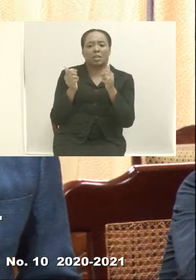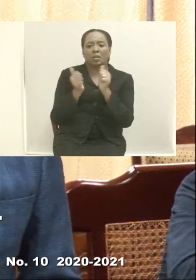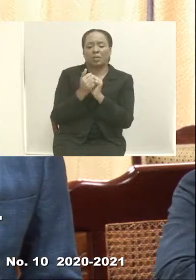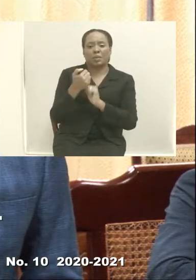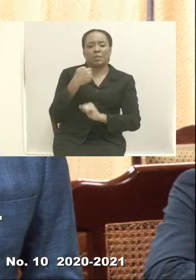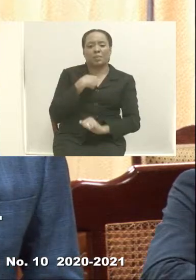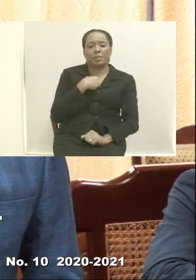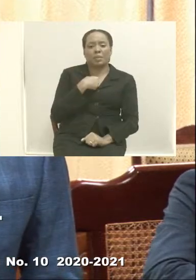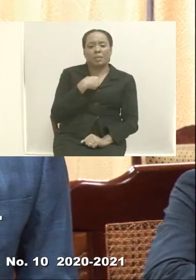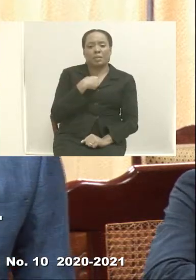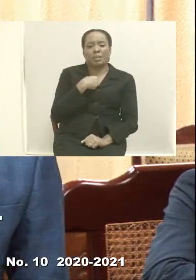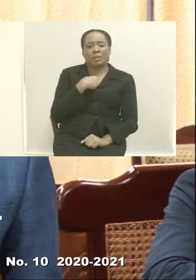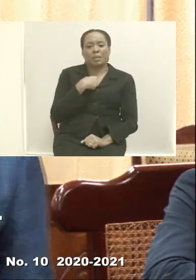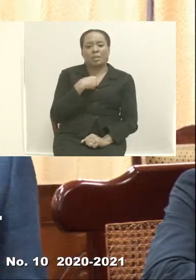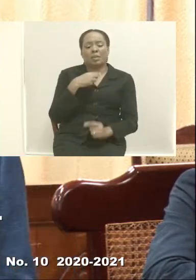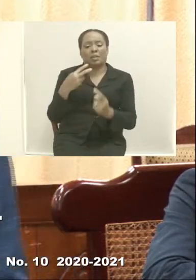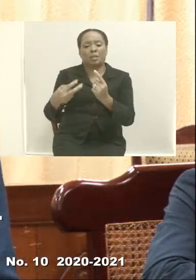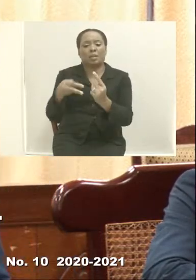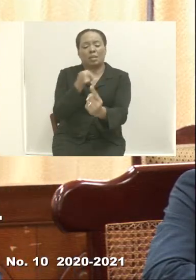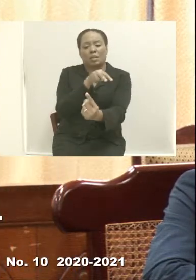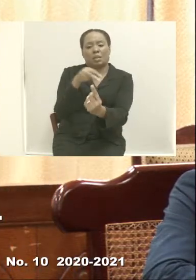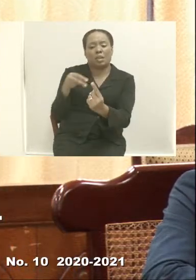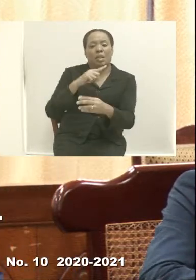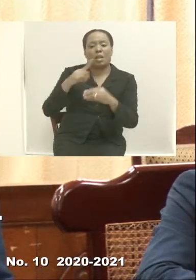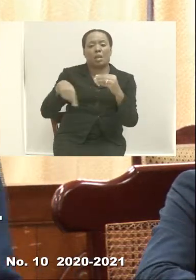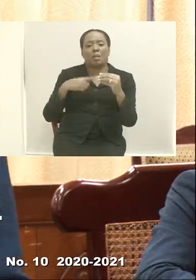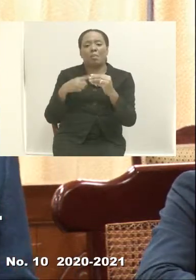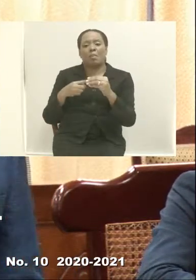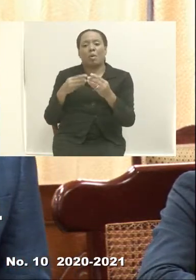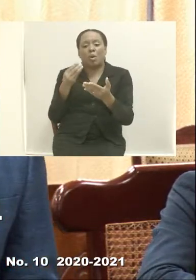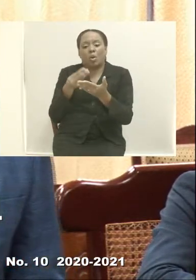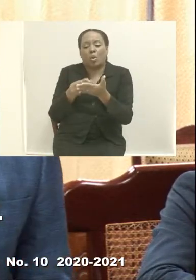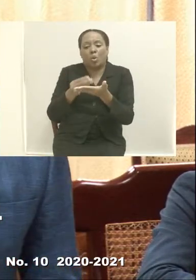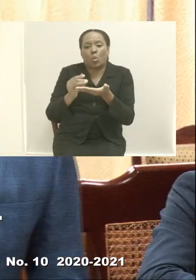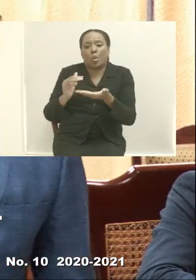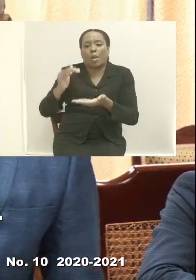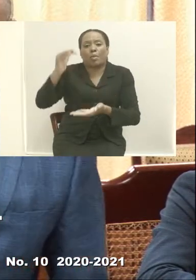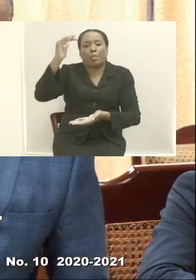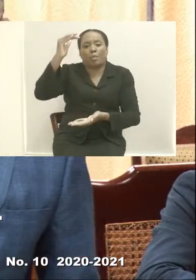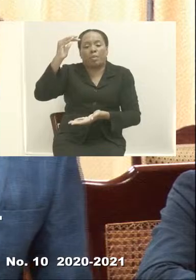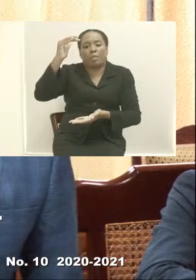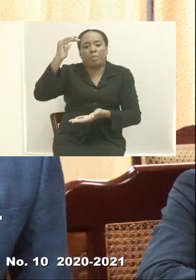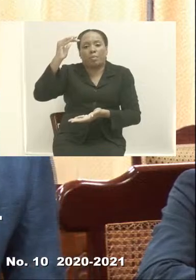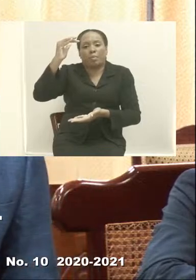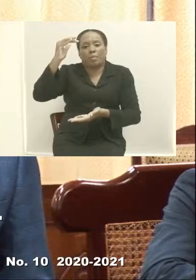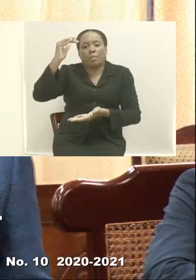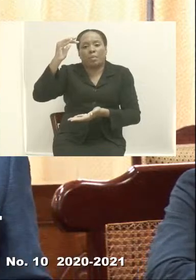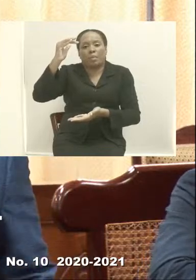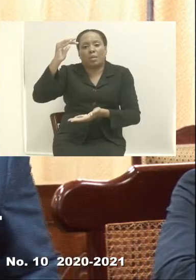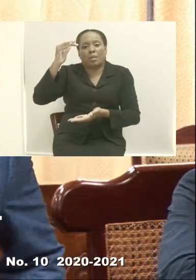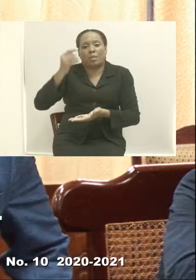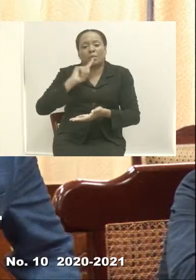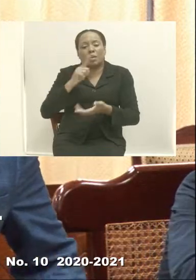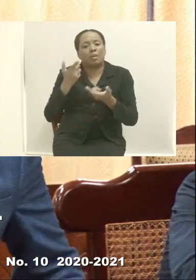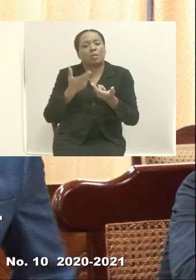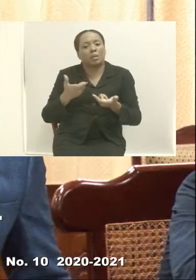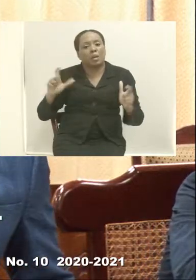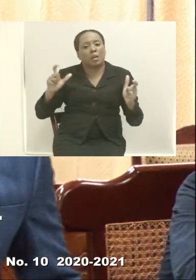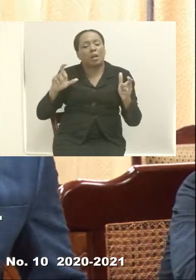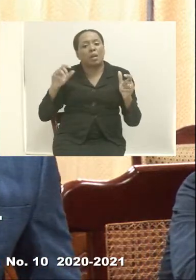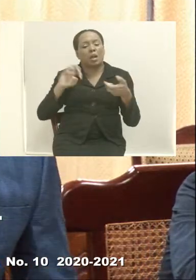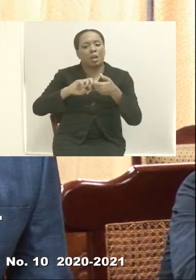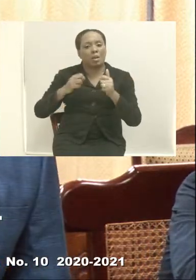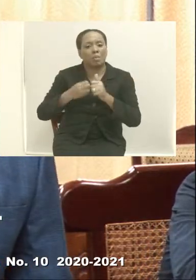that wealth consolidation in Barbados is a big problem. Wealth consolidation among